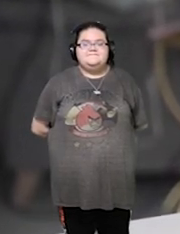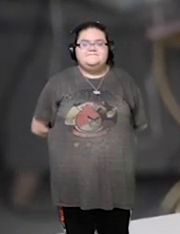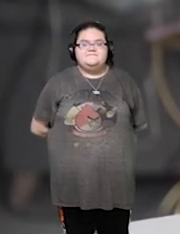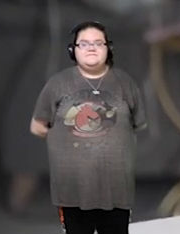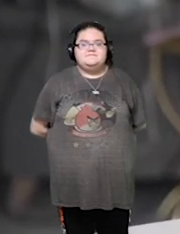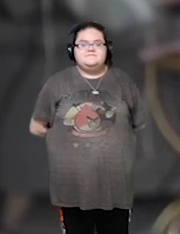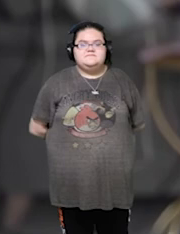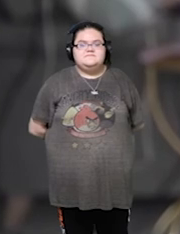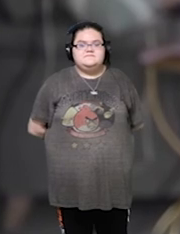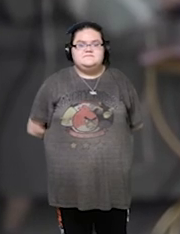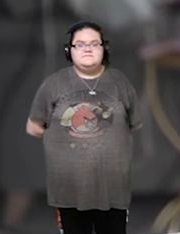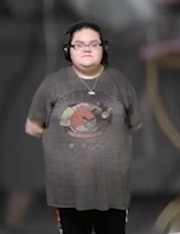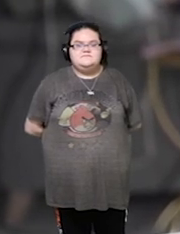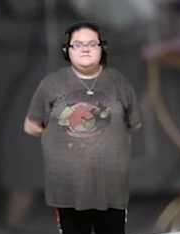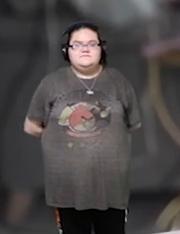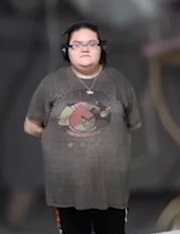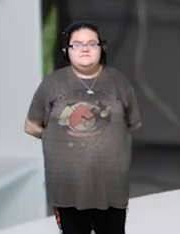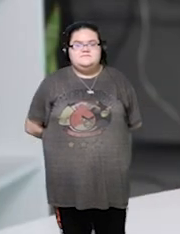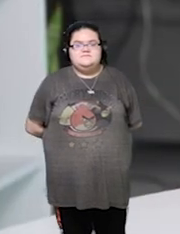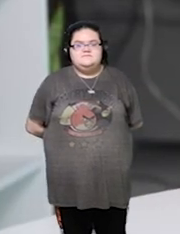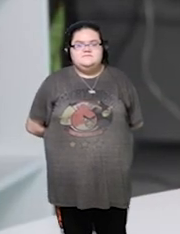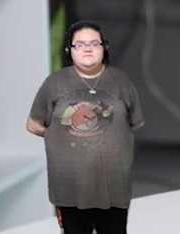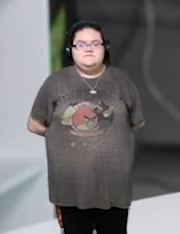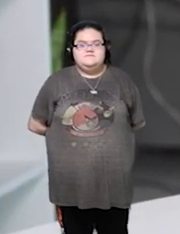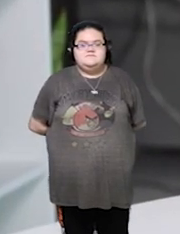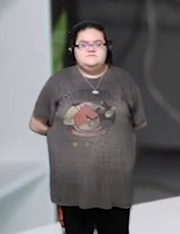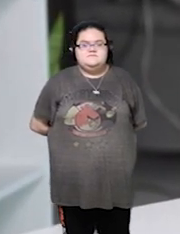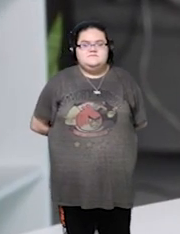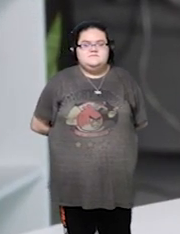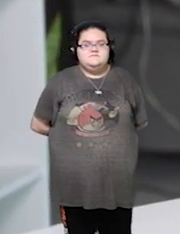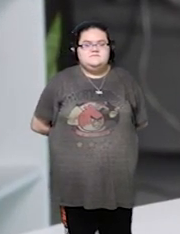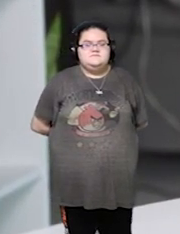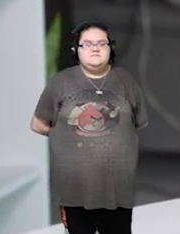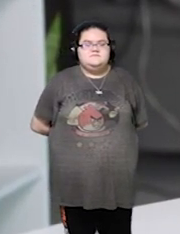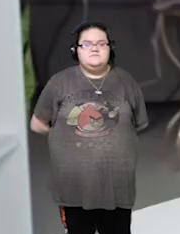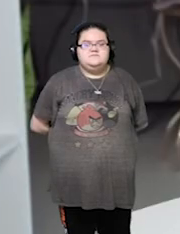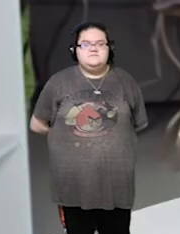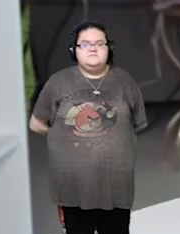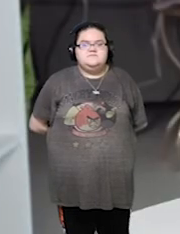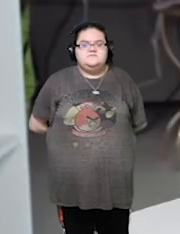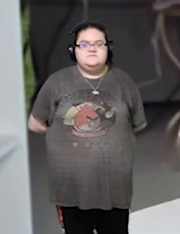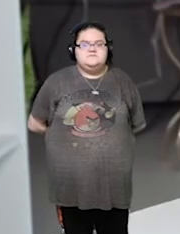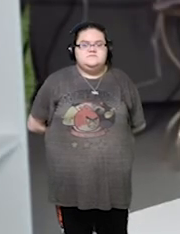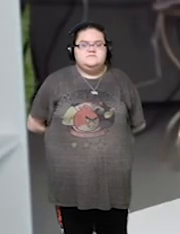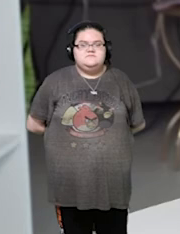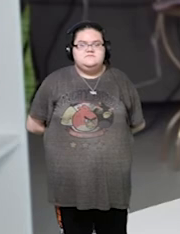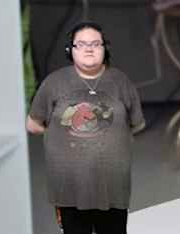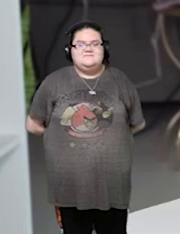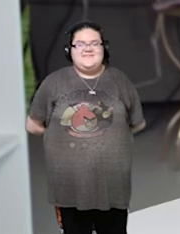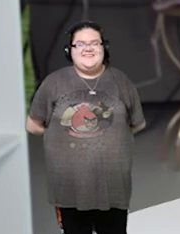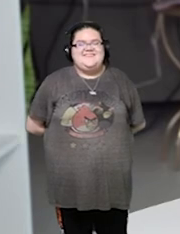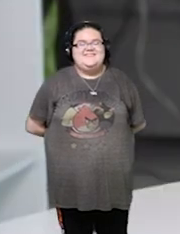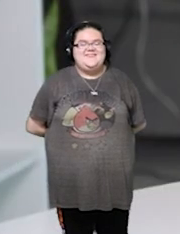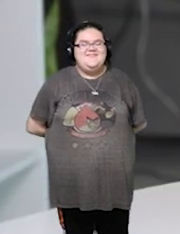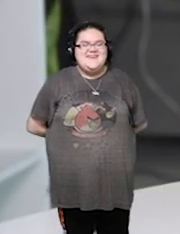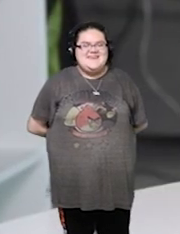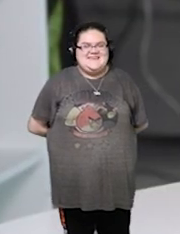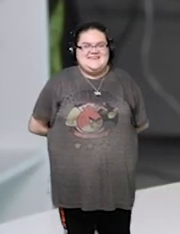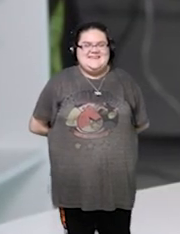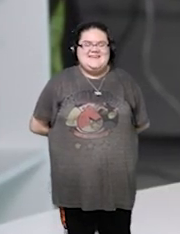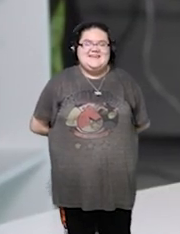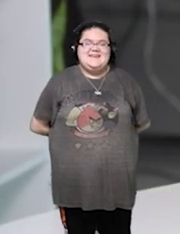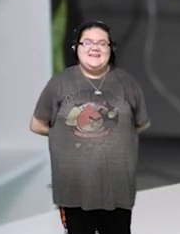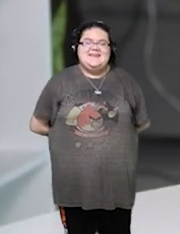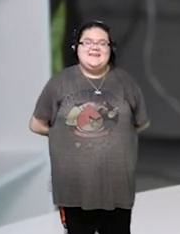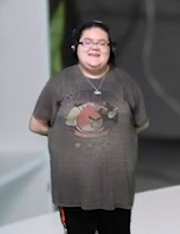Jaeger LeCoultre Formosa. They're both expensive, or not? Yeah. They're both over 100 quid. Who gave, why is it in Indiana Jones satchel? Yeah, what do you mean? Harrison